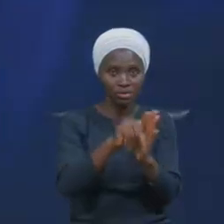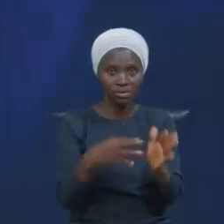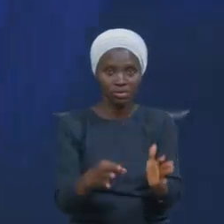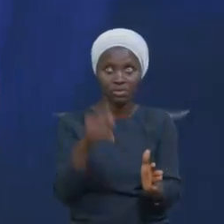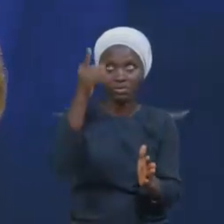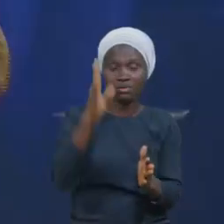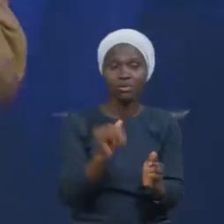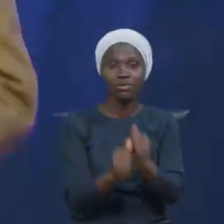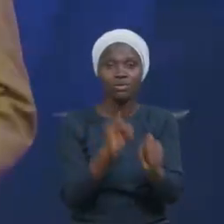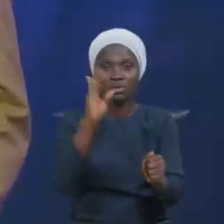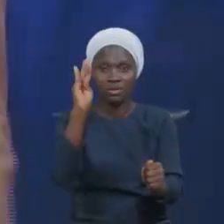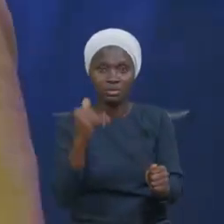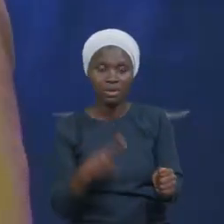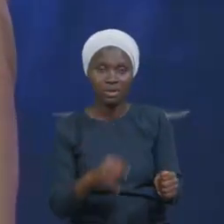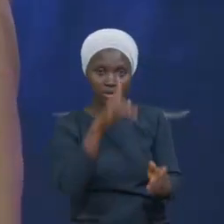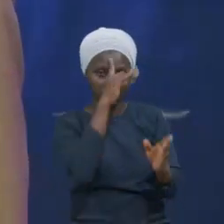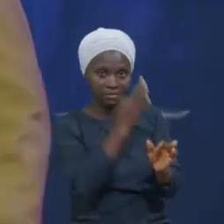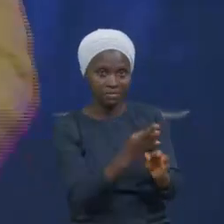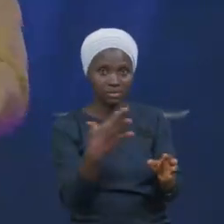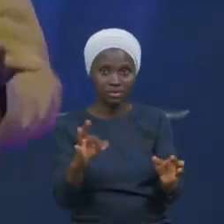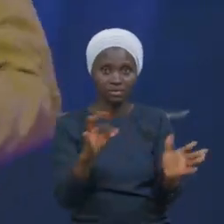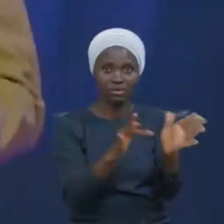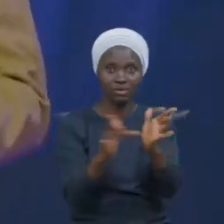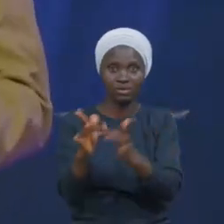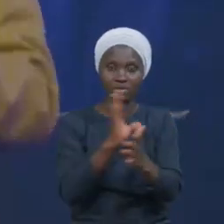by the faith of Jesus Christ,